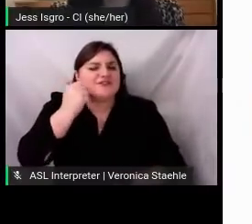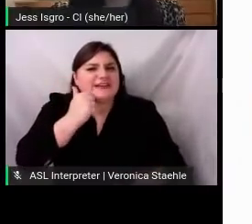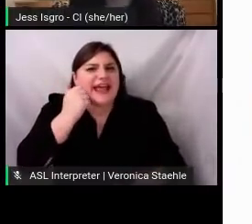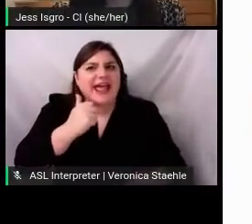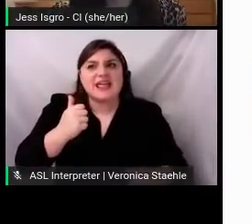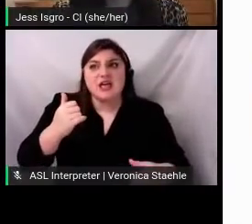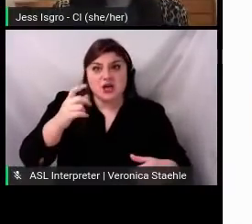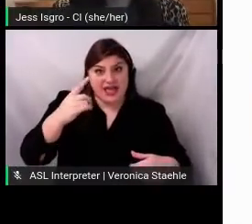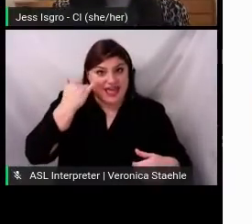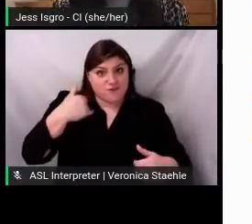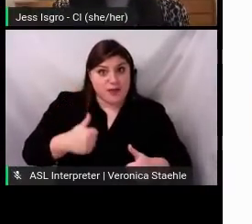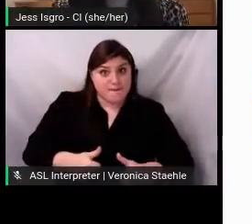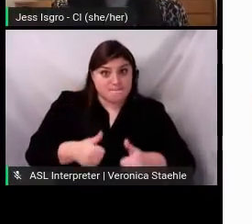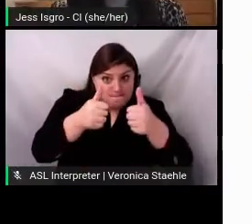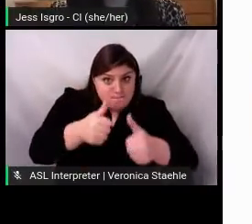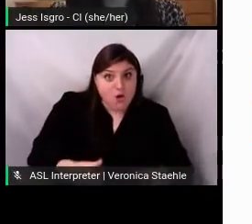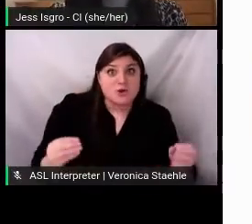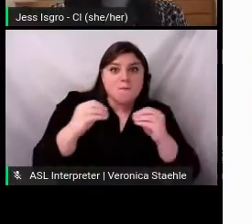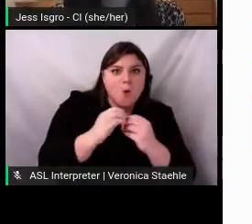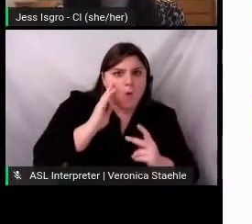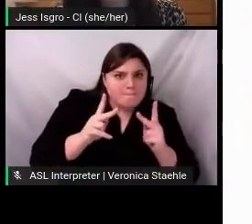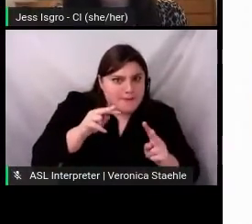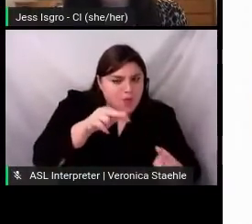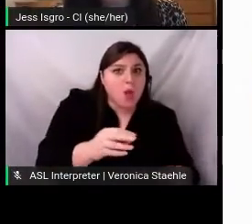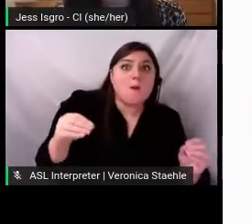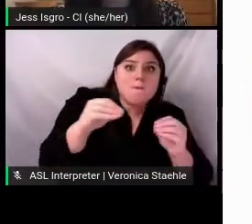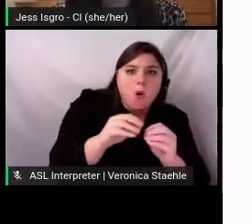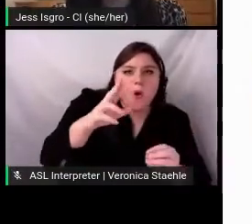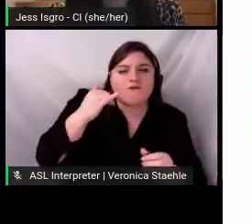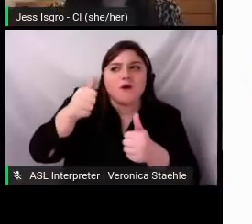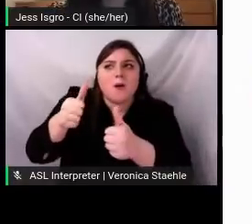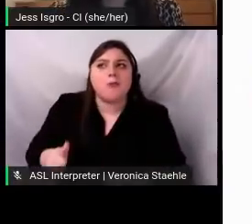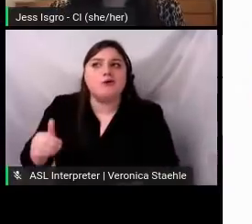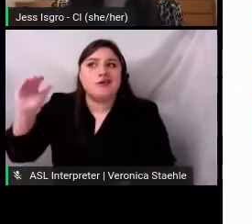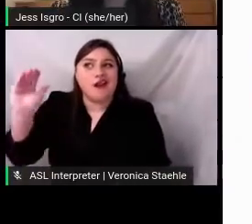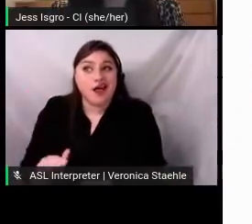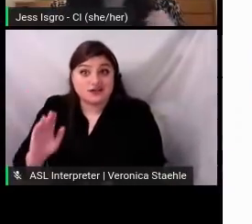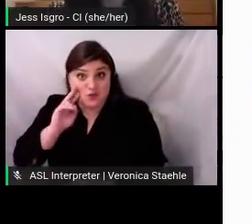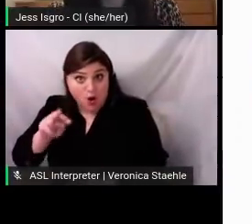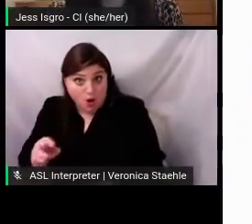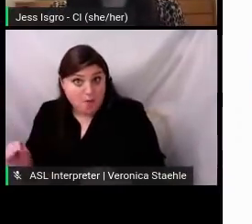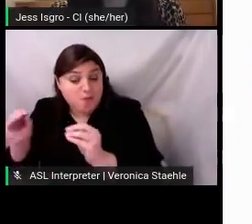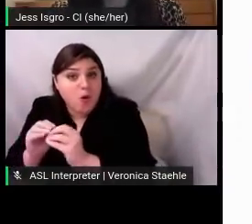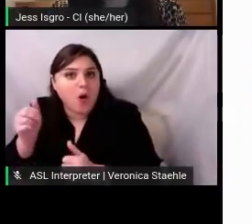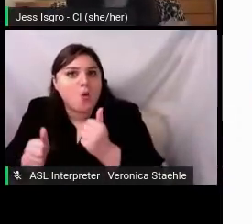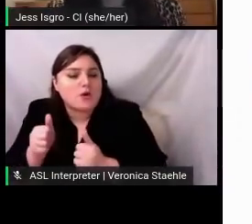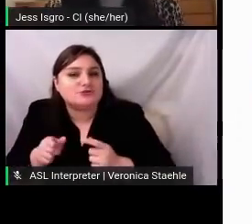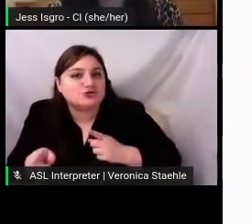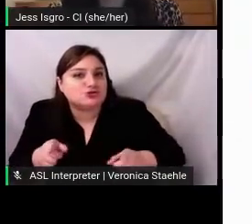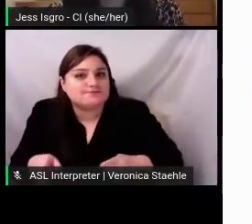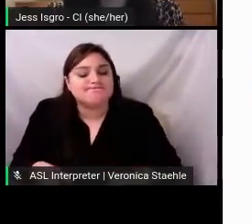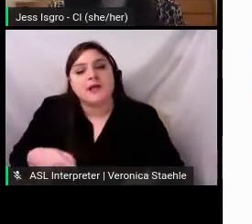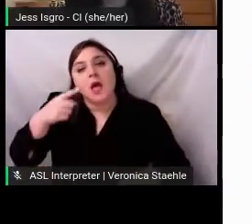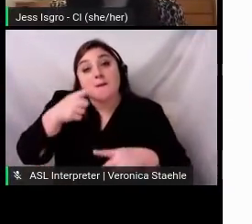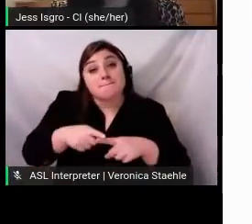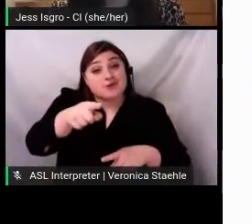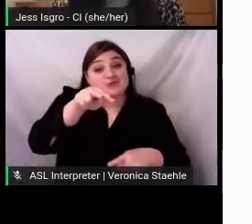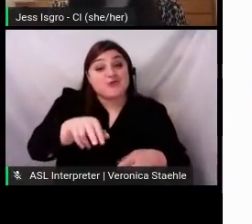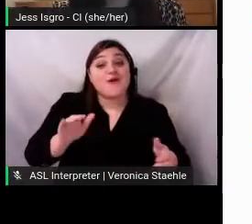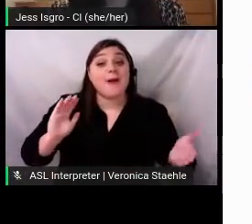more or less? How much time should you allow between posts? What happens when you're posting 2 hours apart versus 10 hours